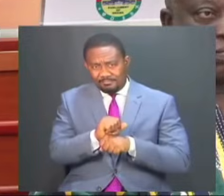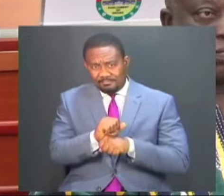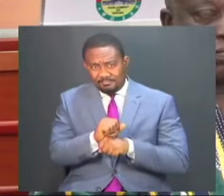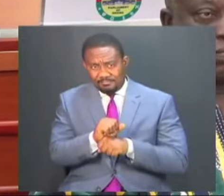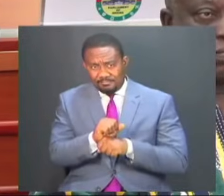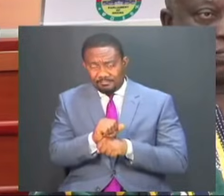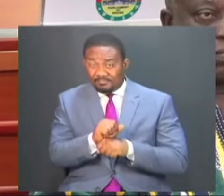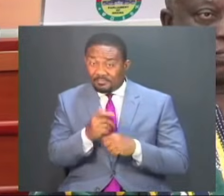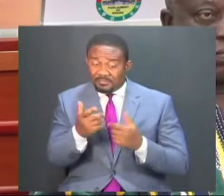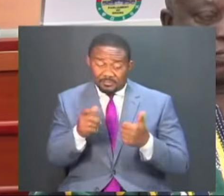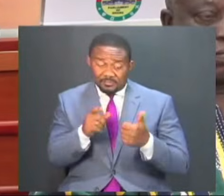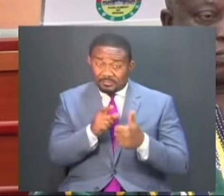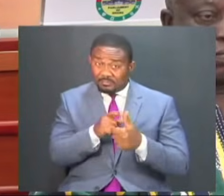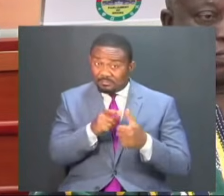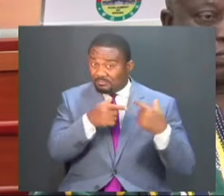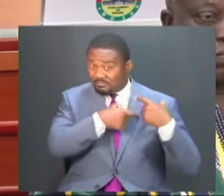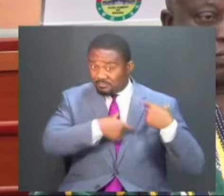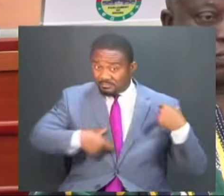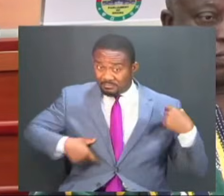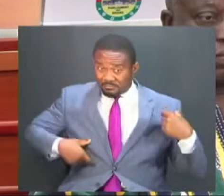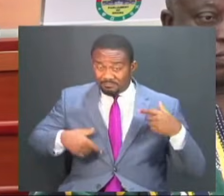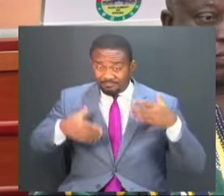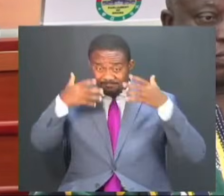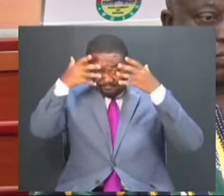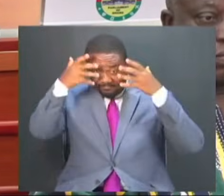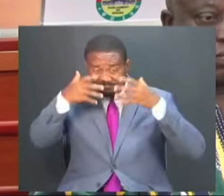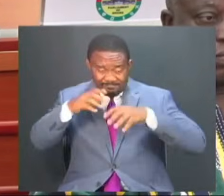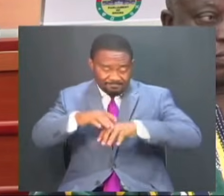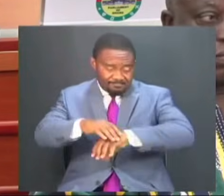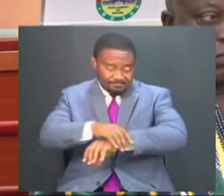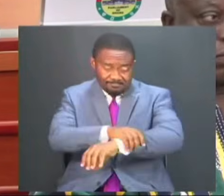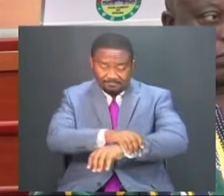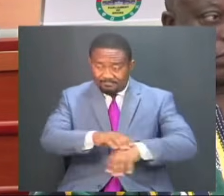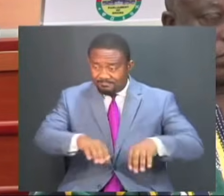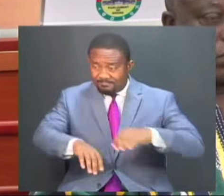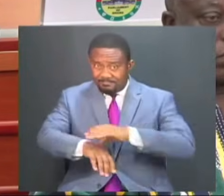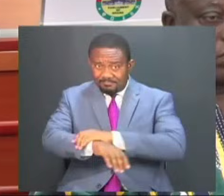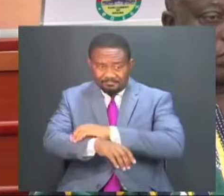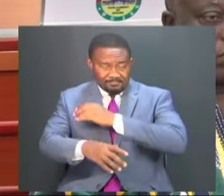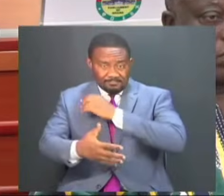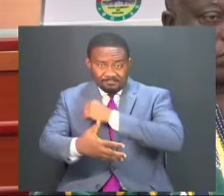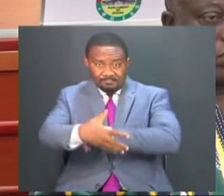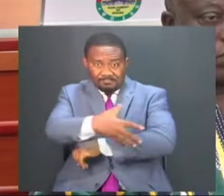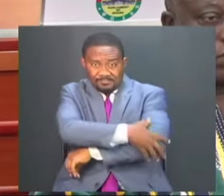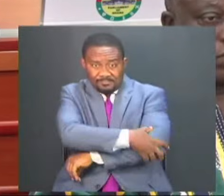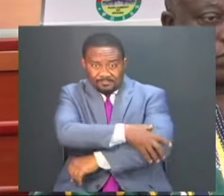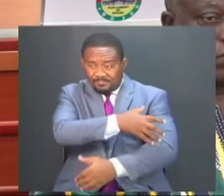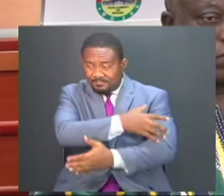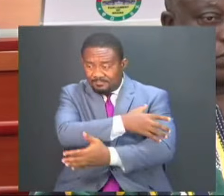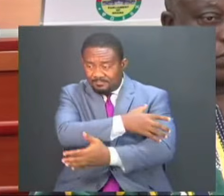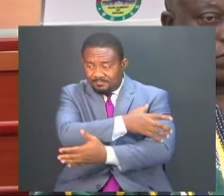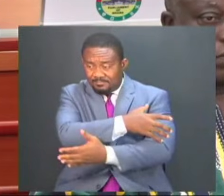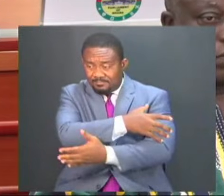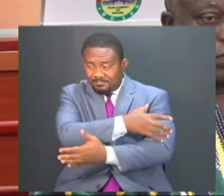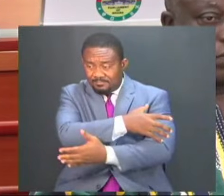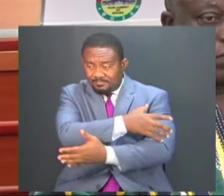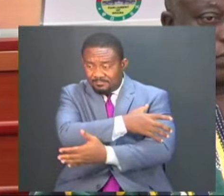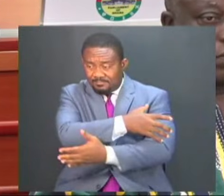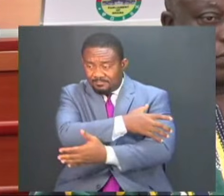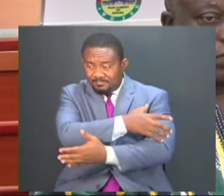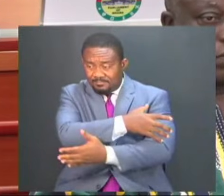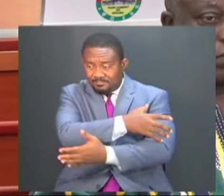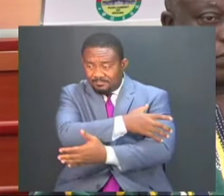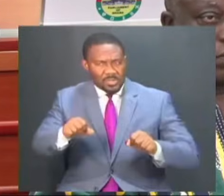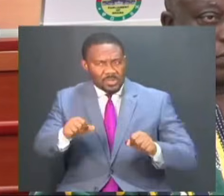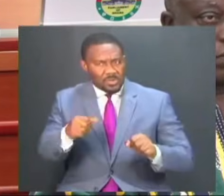seat belts, our protective gears. This will bring about improvement in transport sector. And we believe that when this